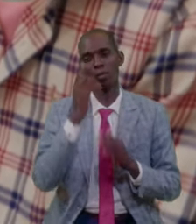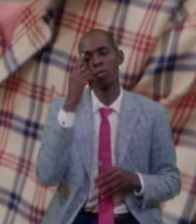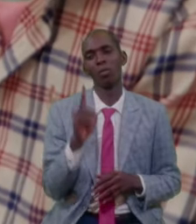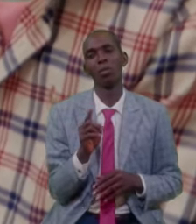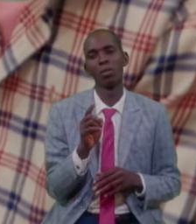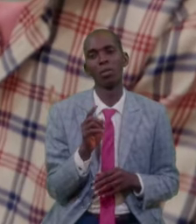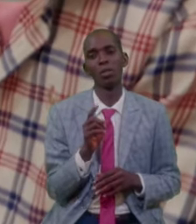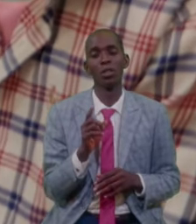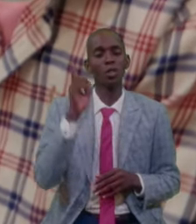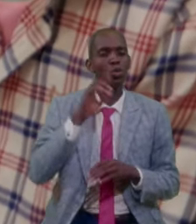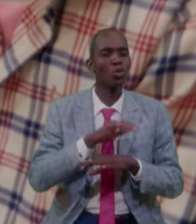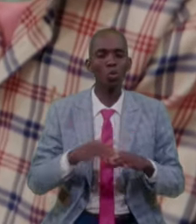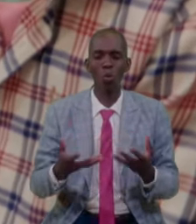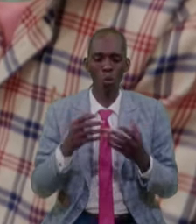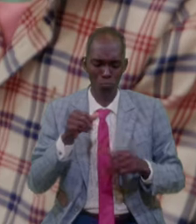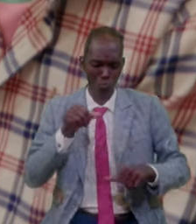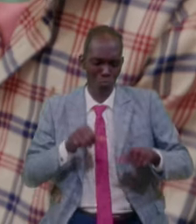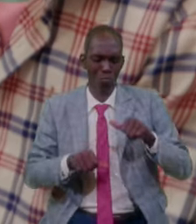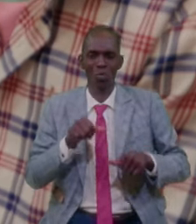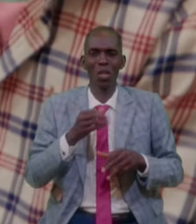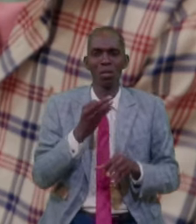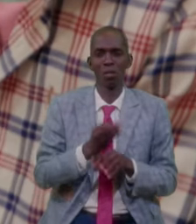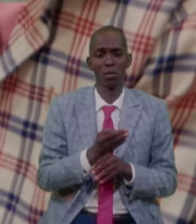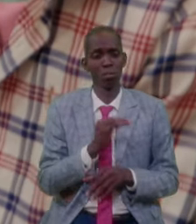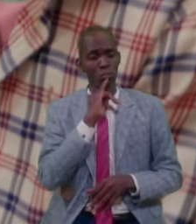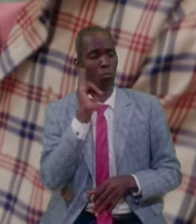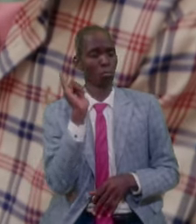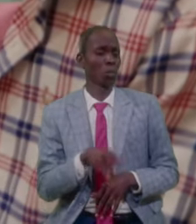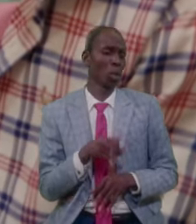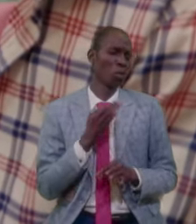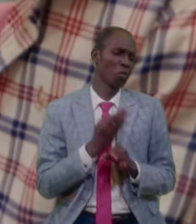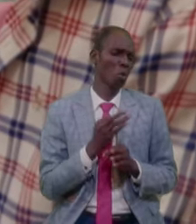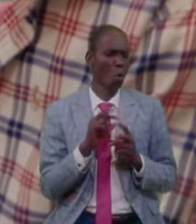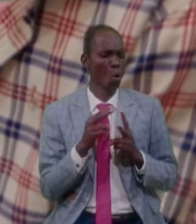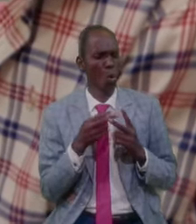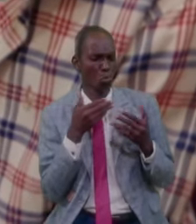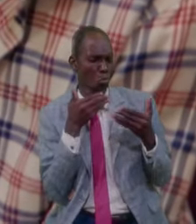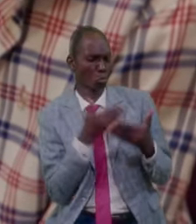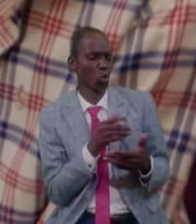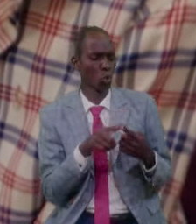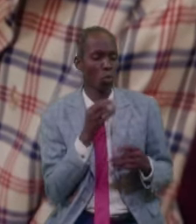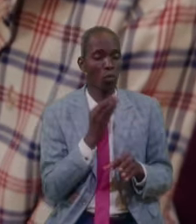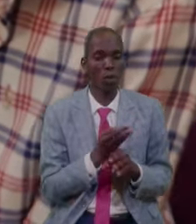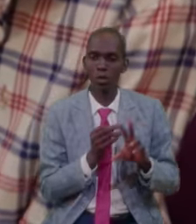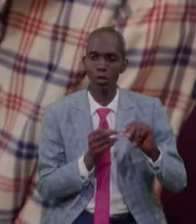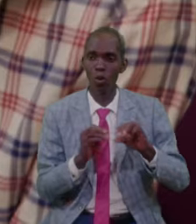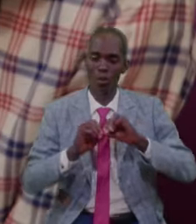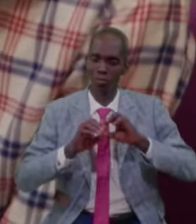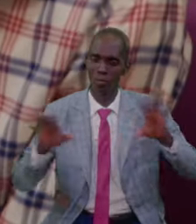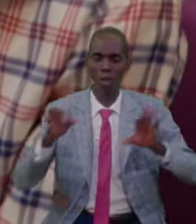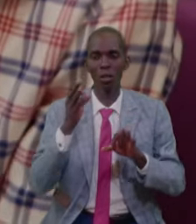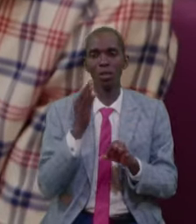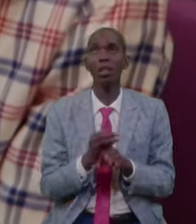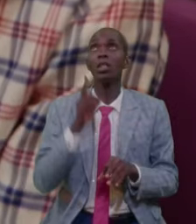of doubtful faith. Is that faith or something similar to faith? He doesn't want a